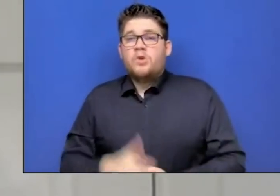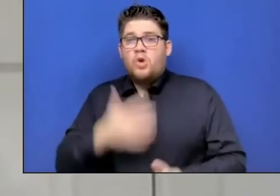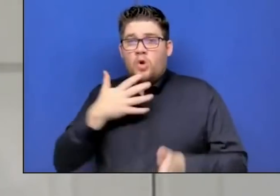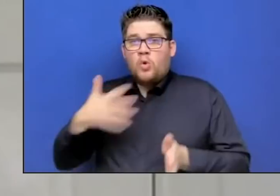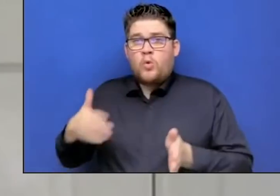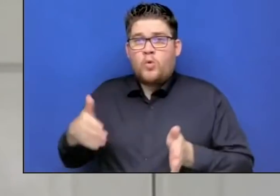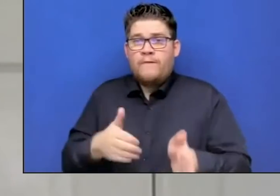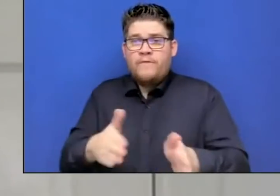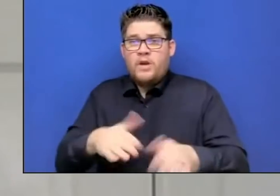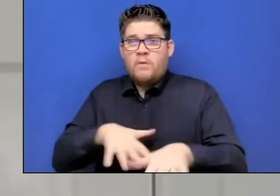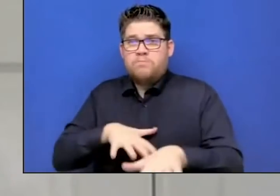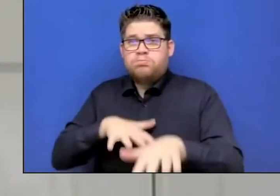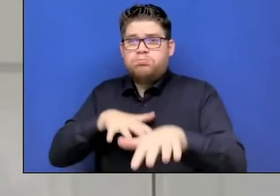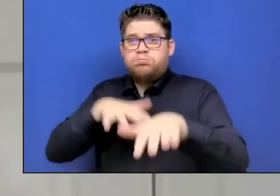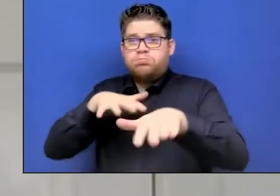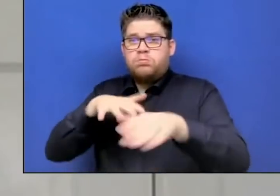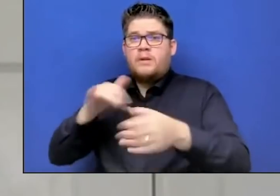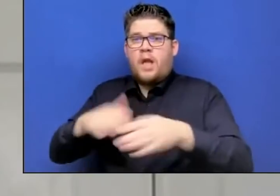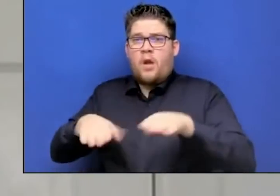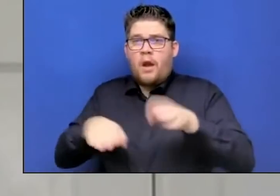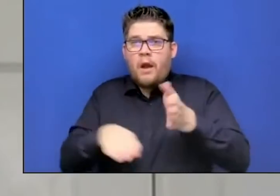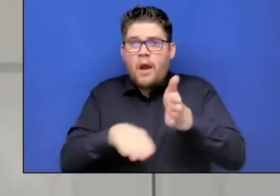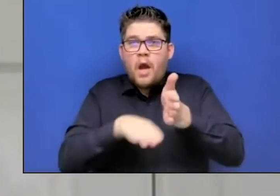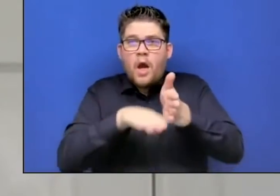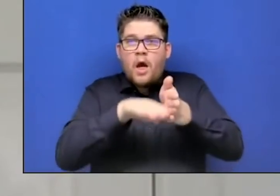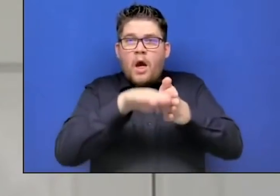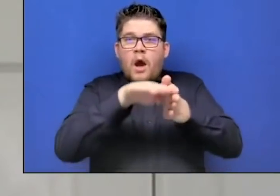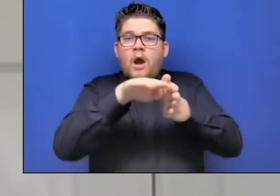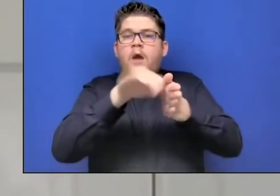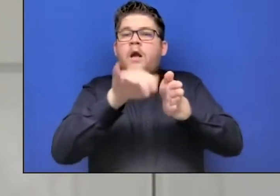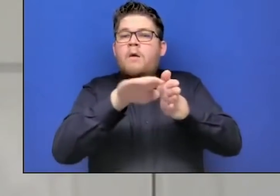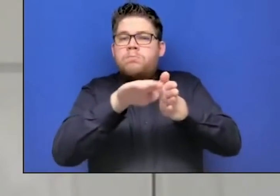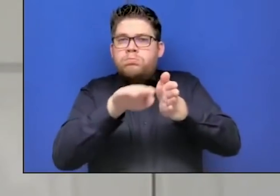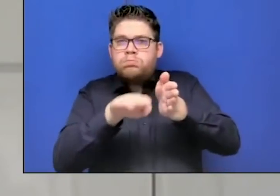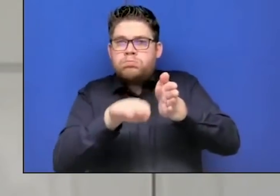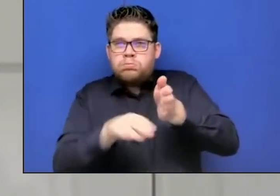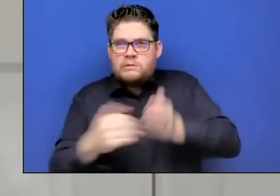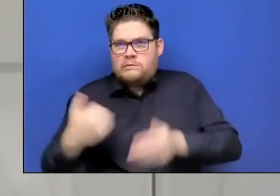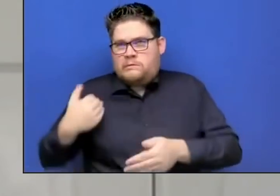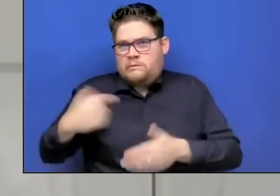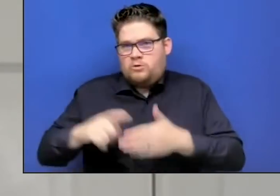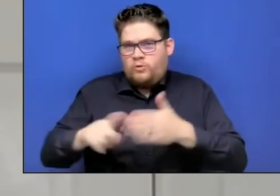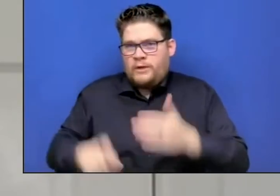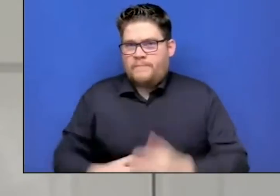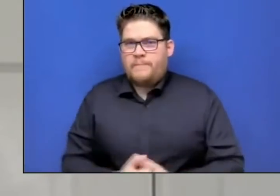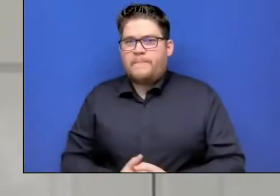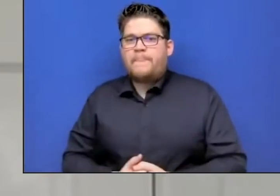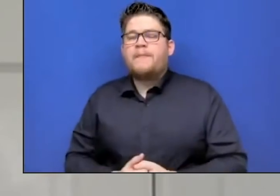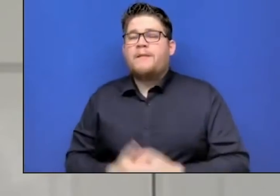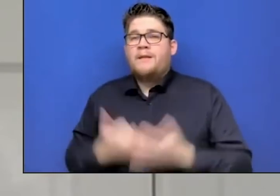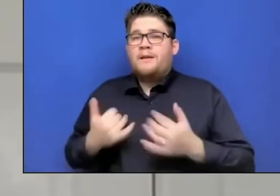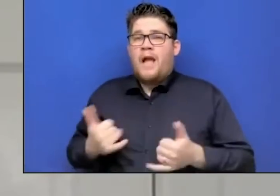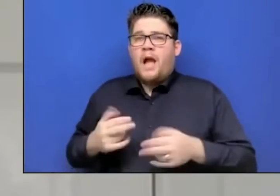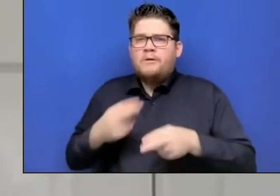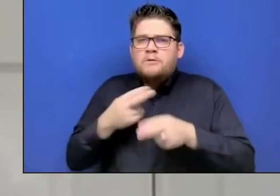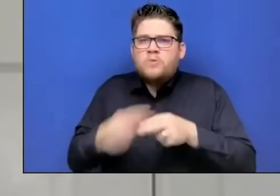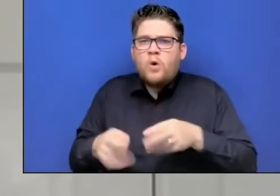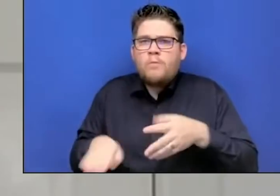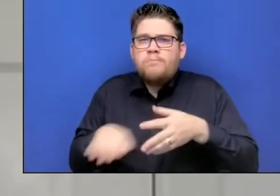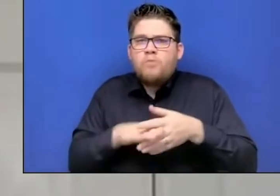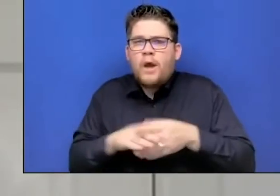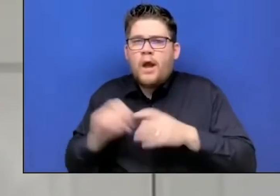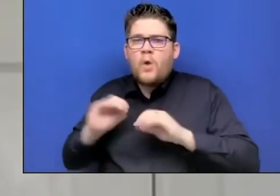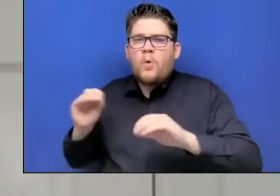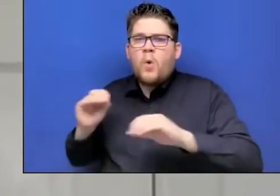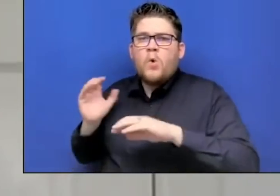now starting to see receding in rivers. And we're going to see a brief reprieve today in most of those systems with